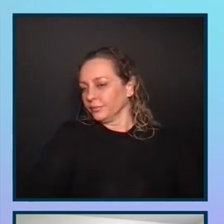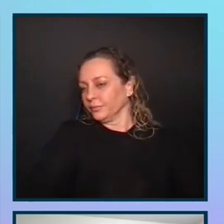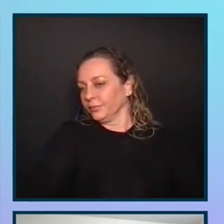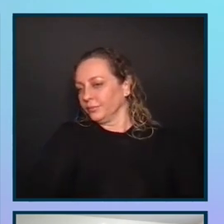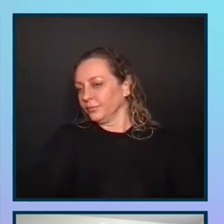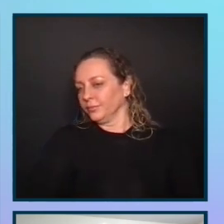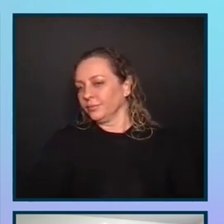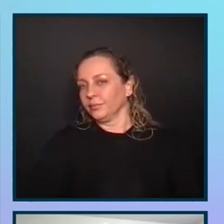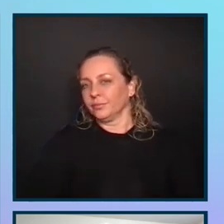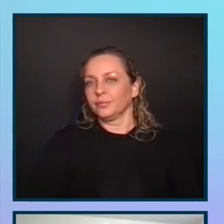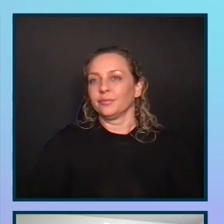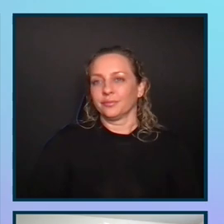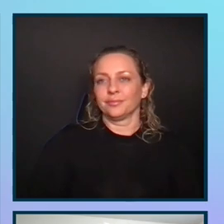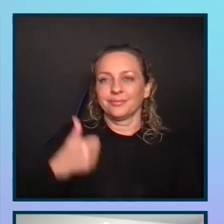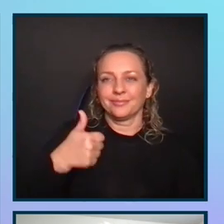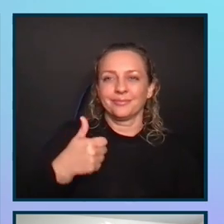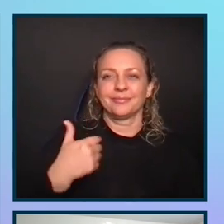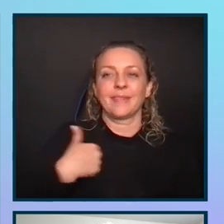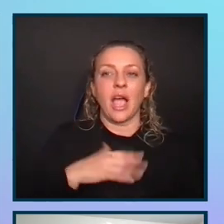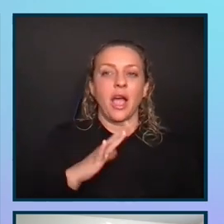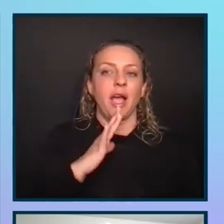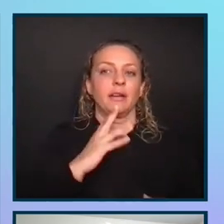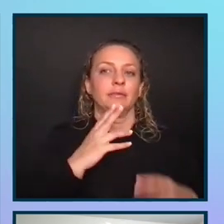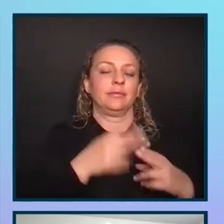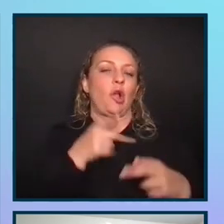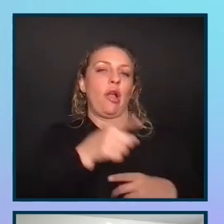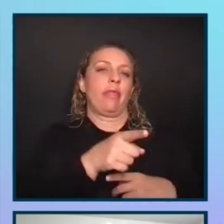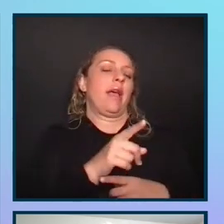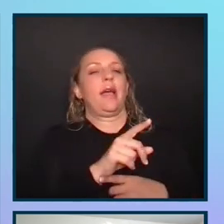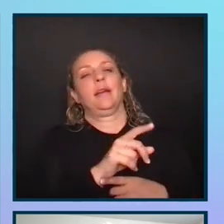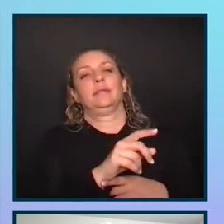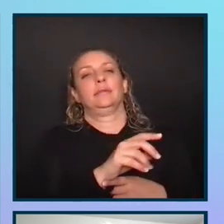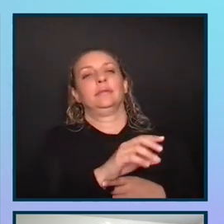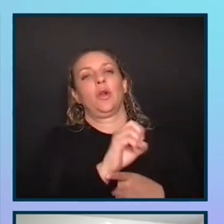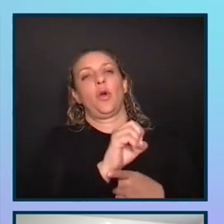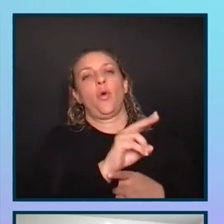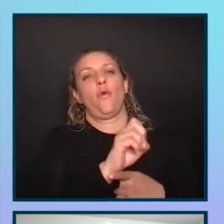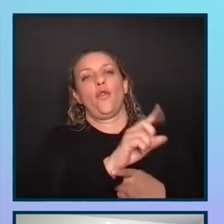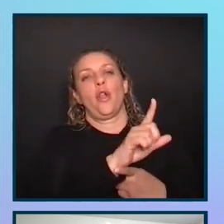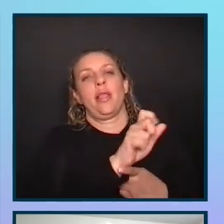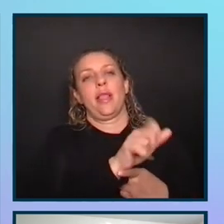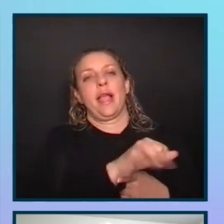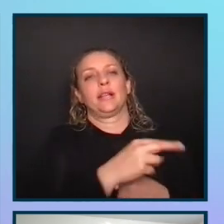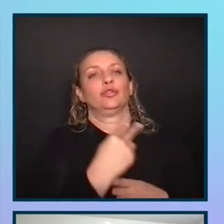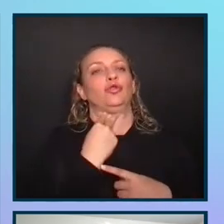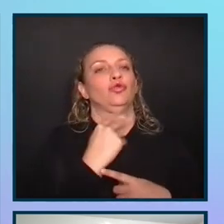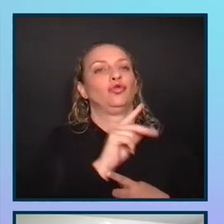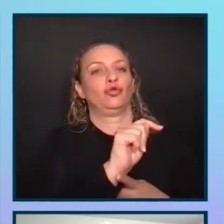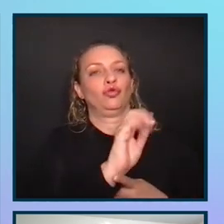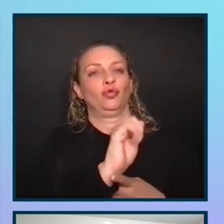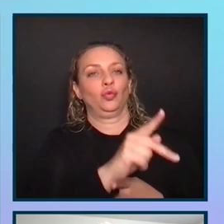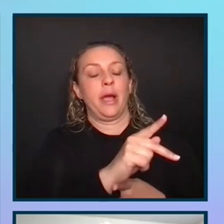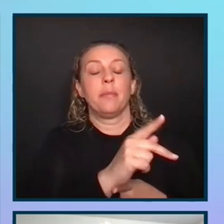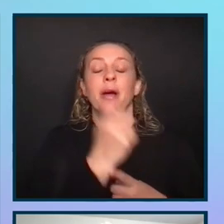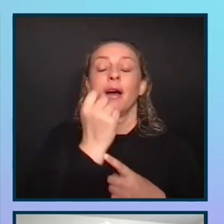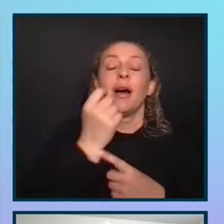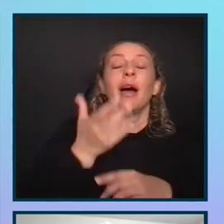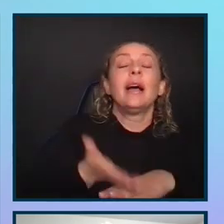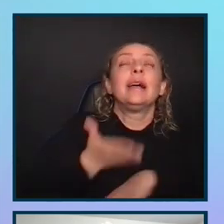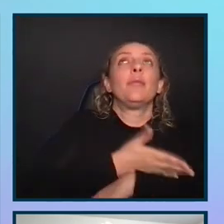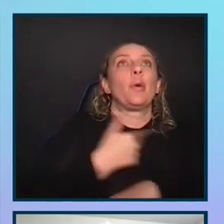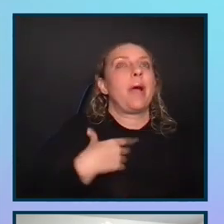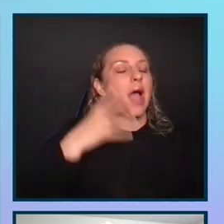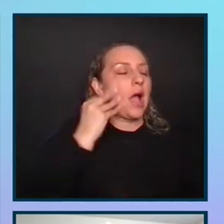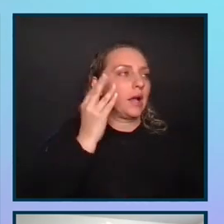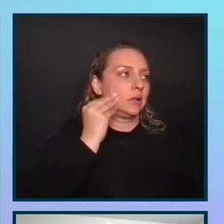I call that an accessibility trap or an overlay trap. And while this has improved, I experienced this quite